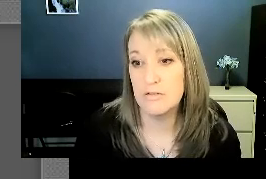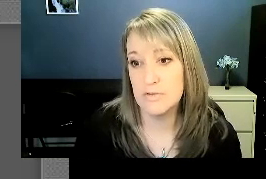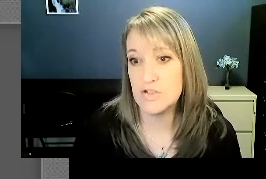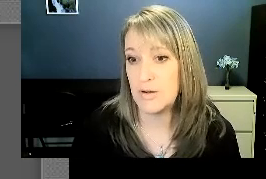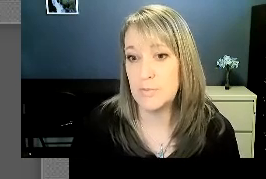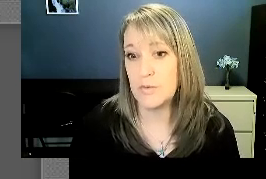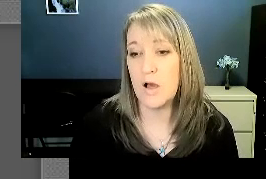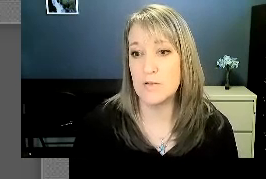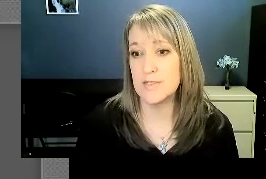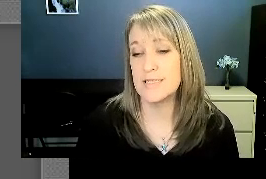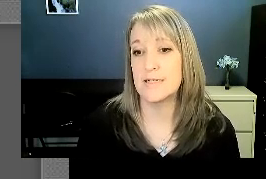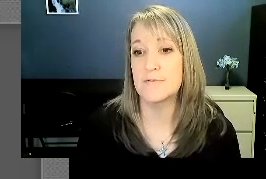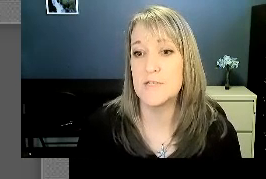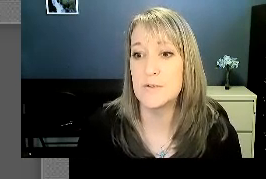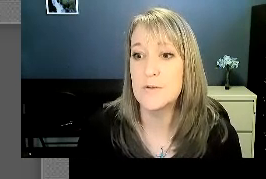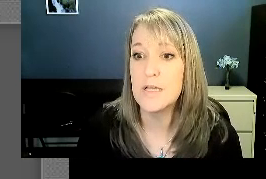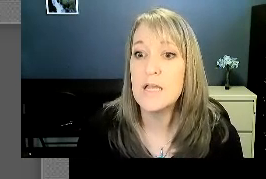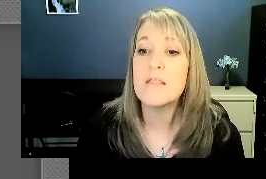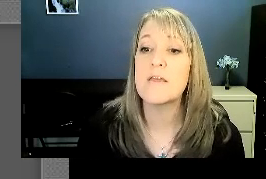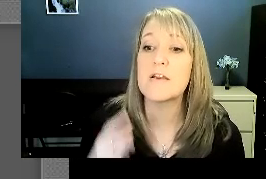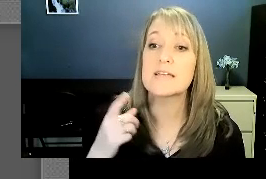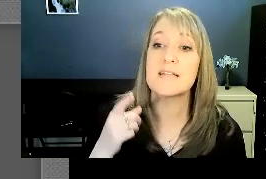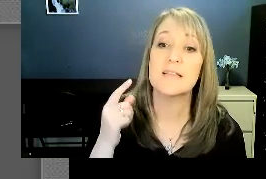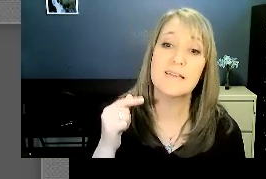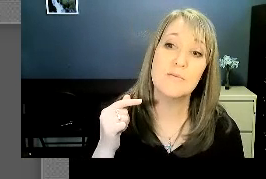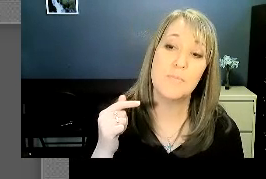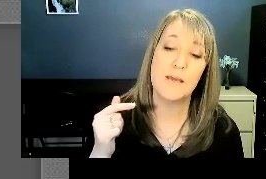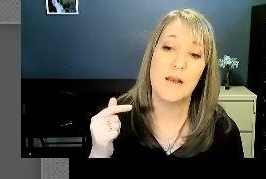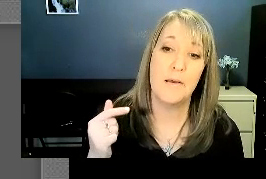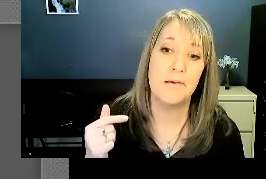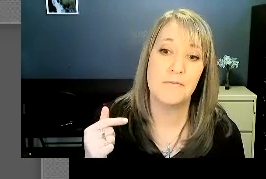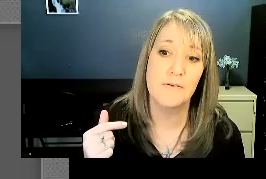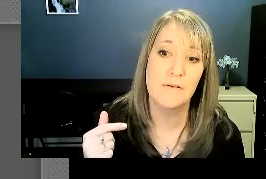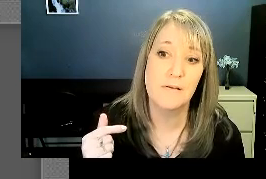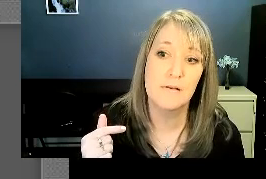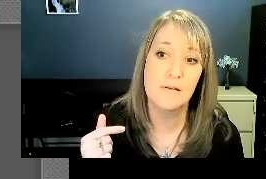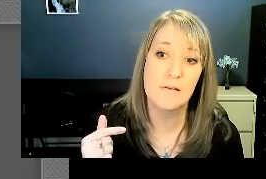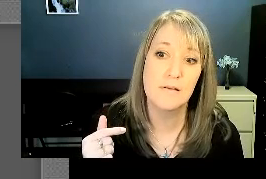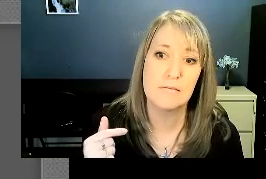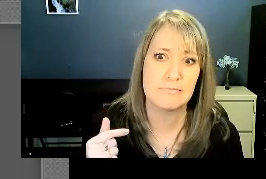Again, you could describe with colors and stuff too. There is a little bit of,